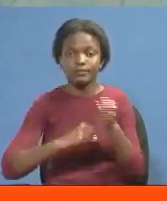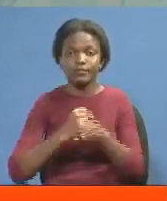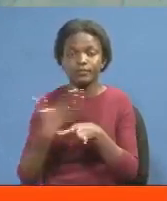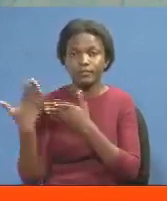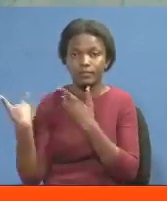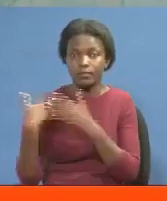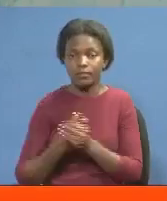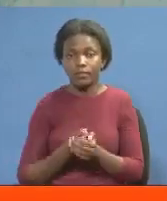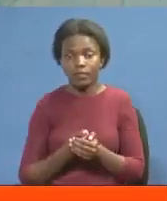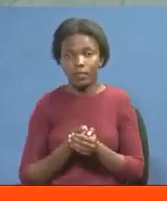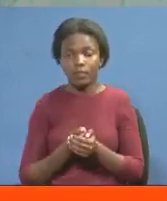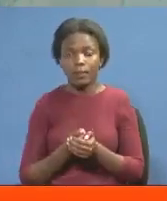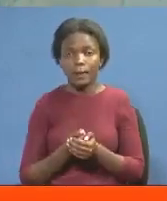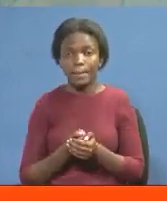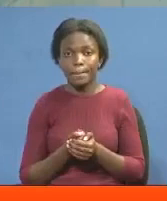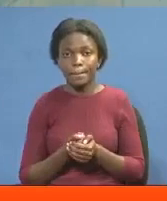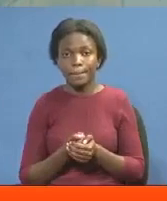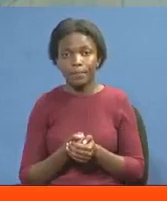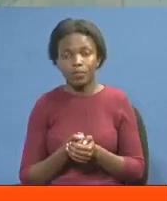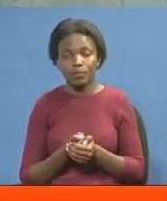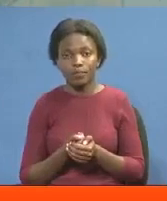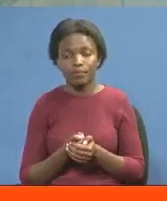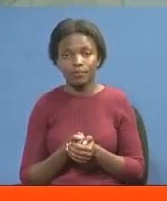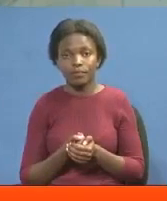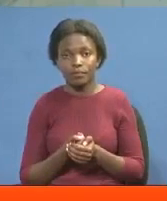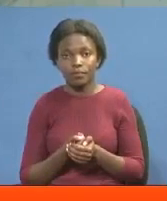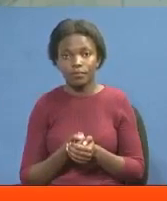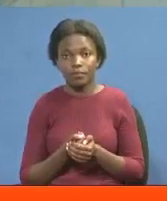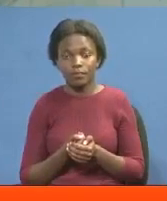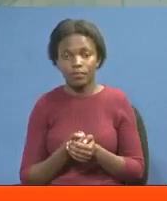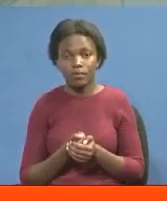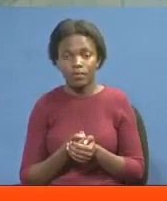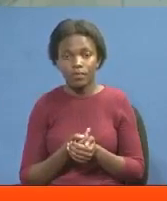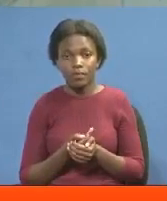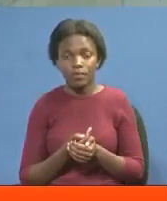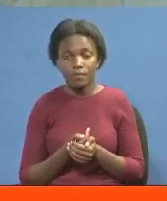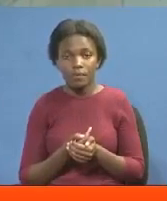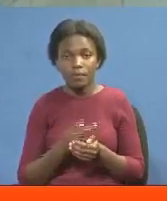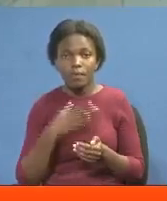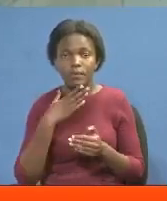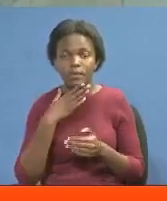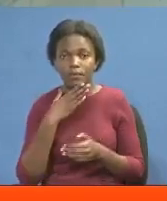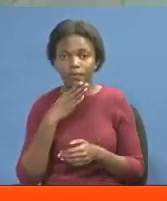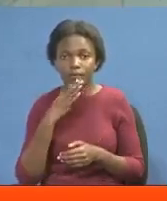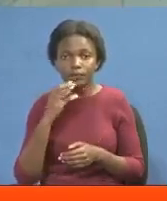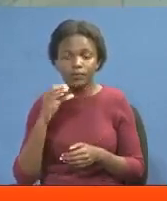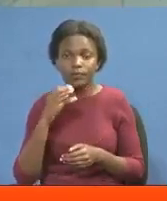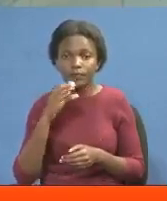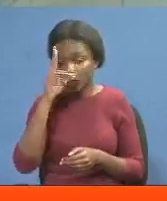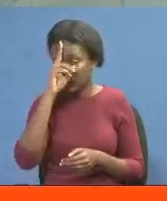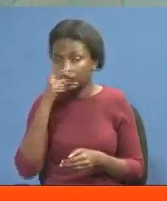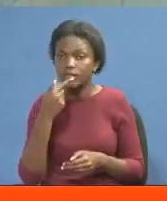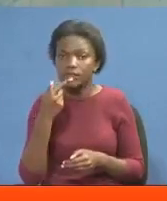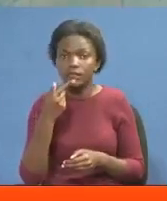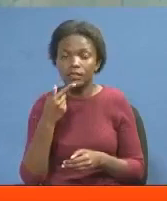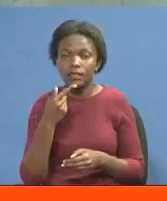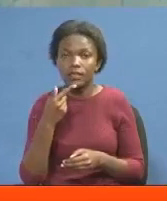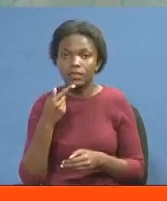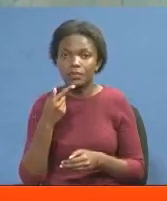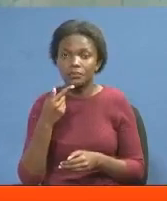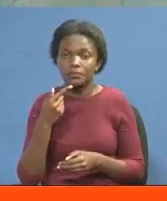Somali citizens was expired, the gentleman stood there and said, anyone with a Kenyan passport, follow the Somali citizens. Because